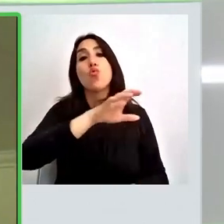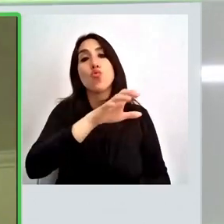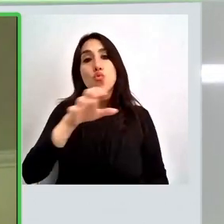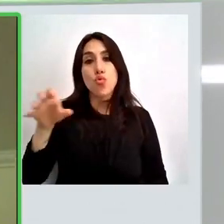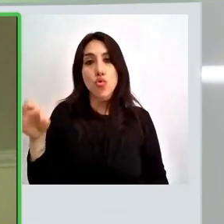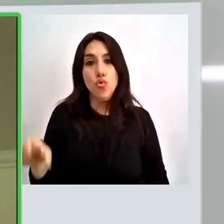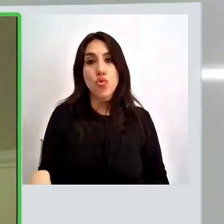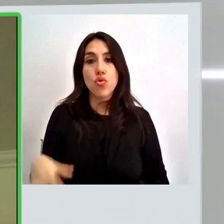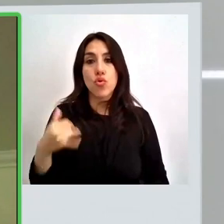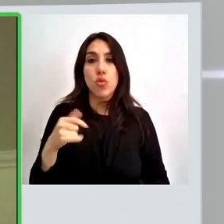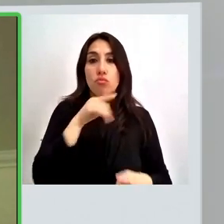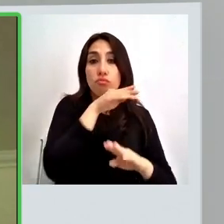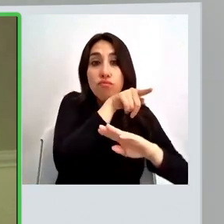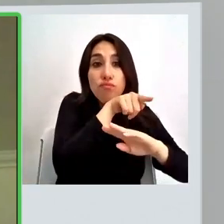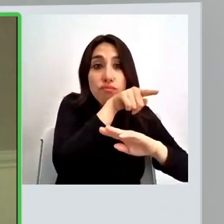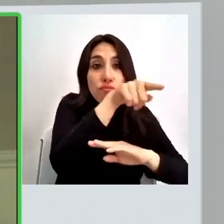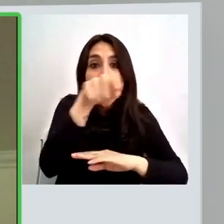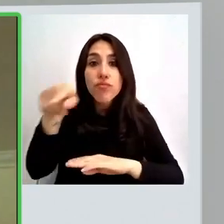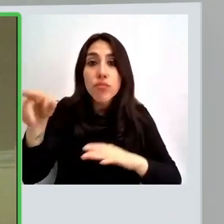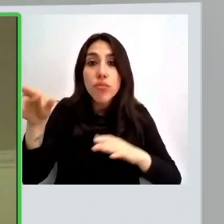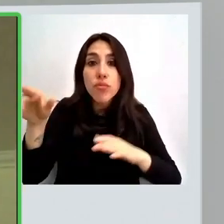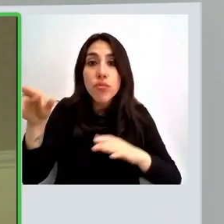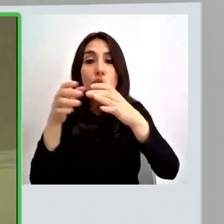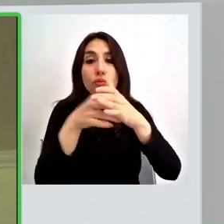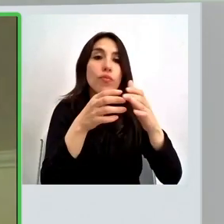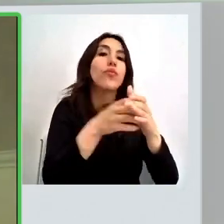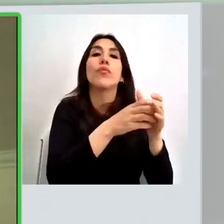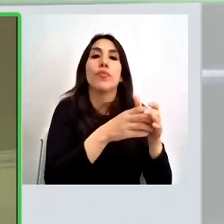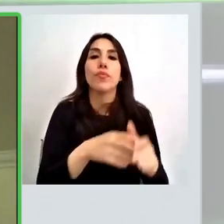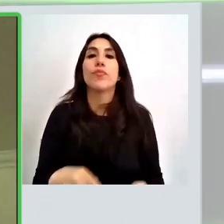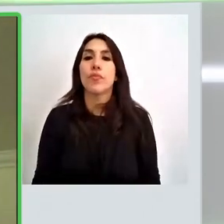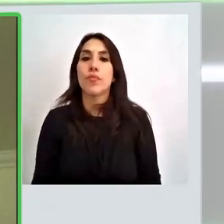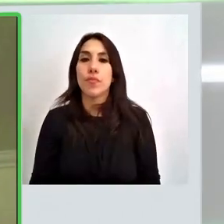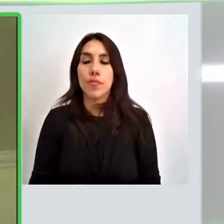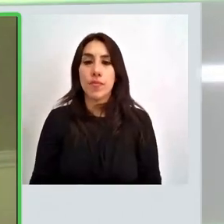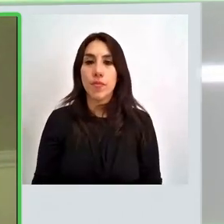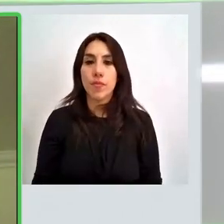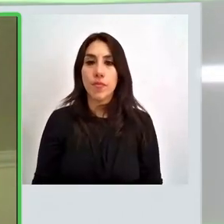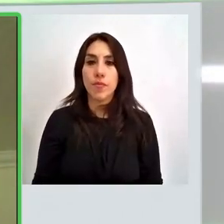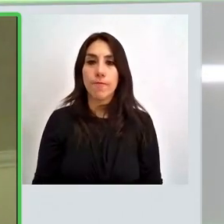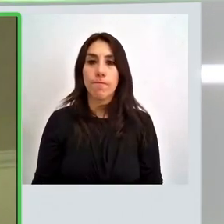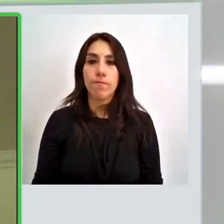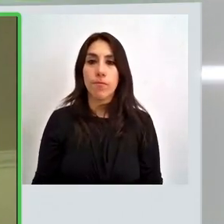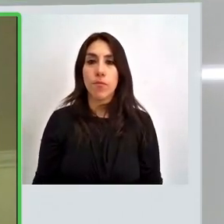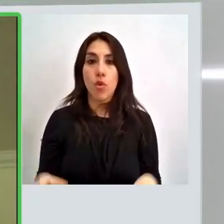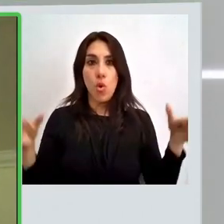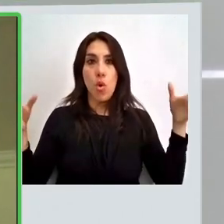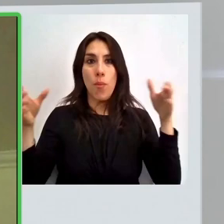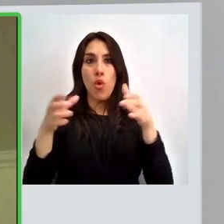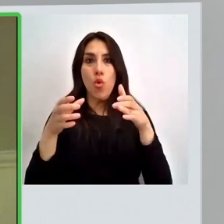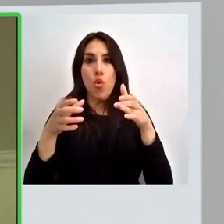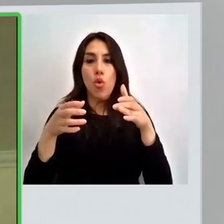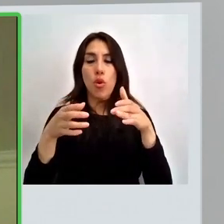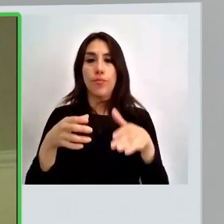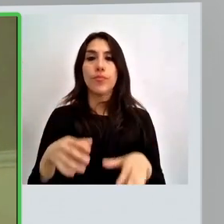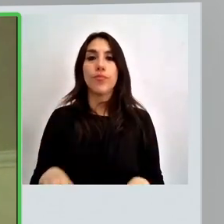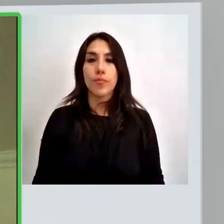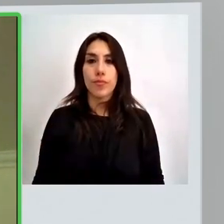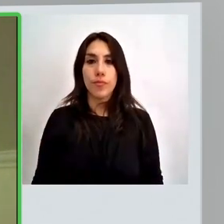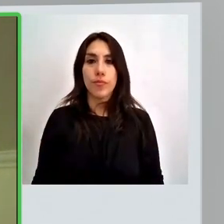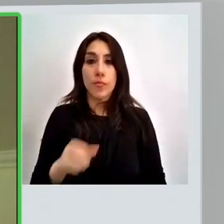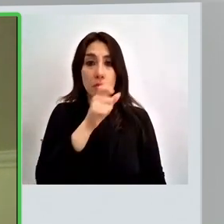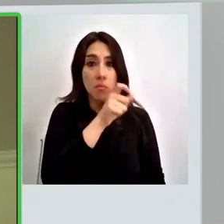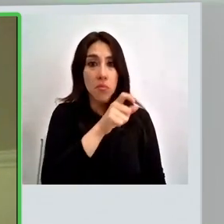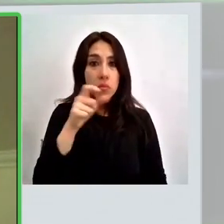employers, government officials, and disability advocates, to talk about